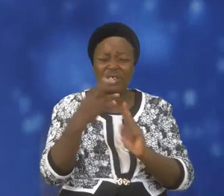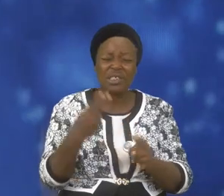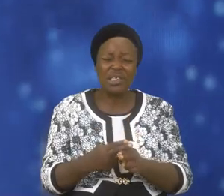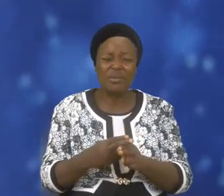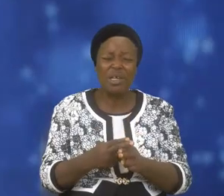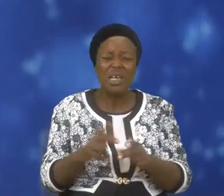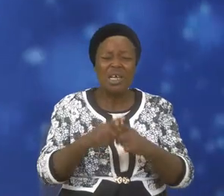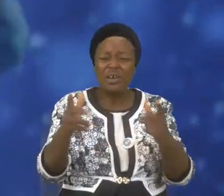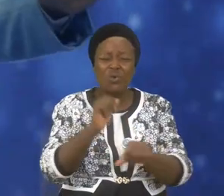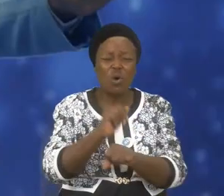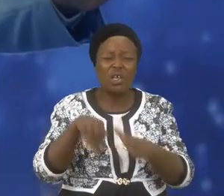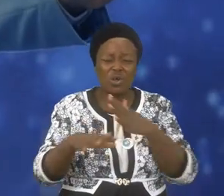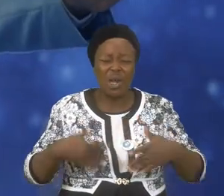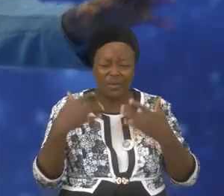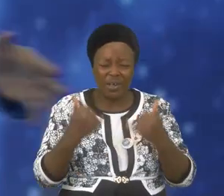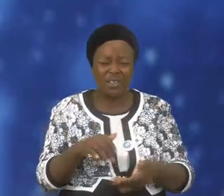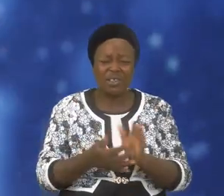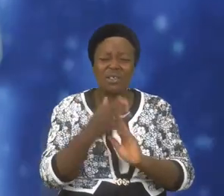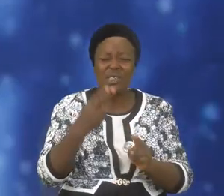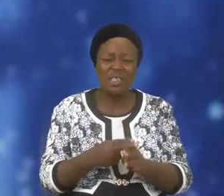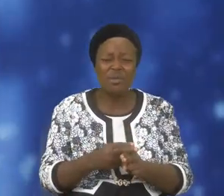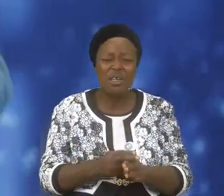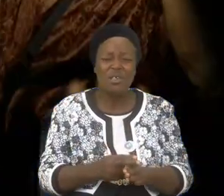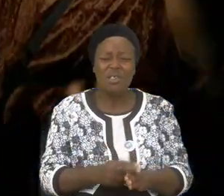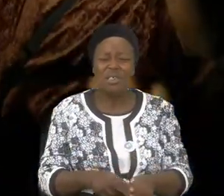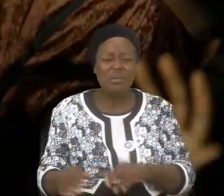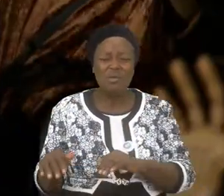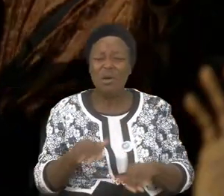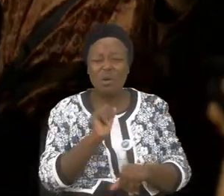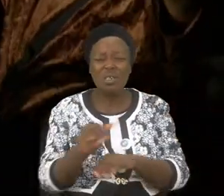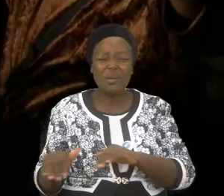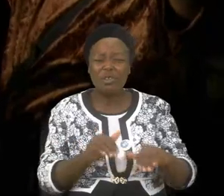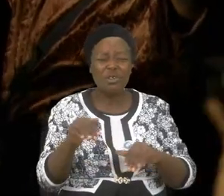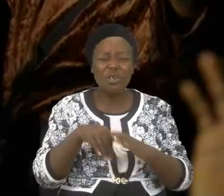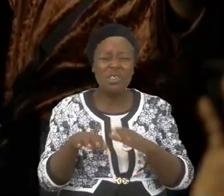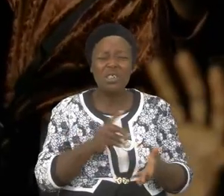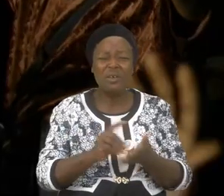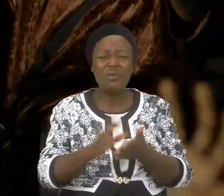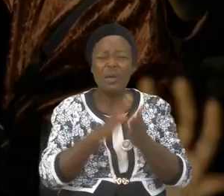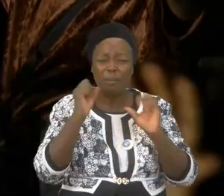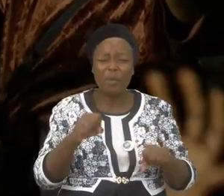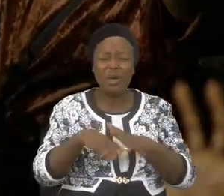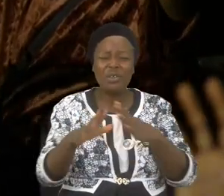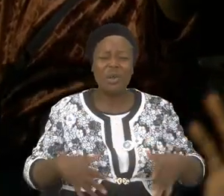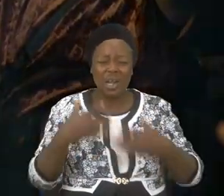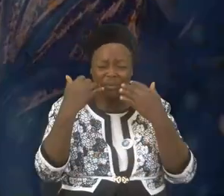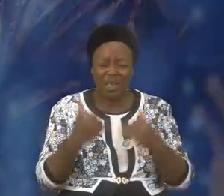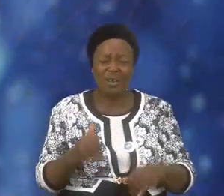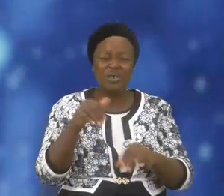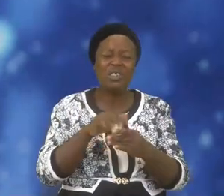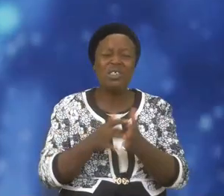divine power in your life now in Jesus' name. It is